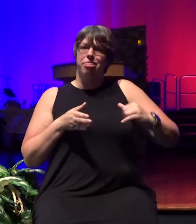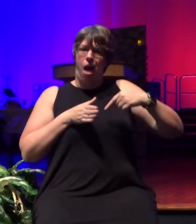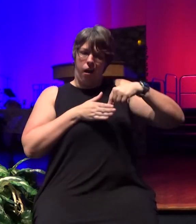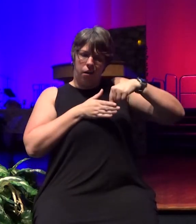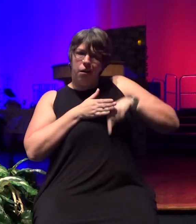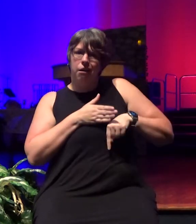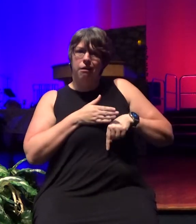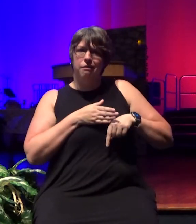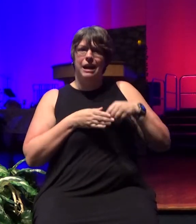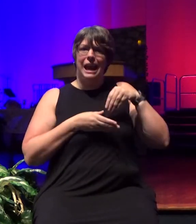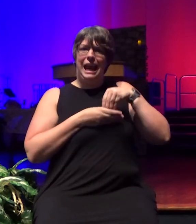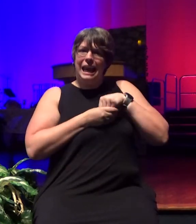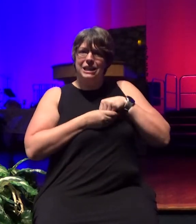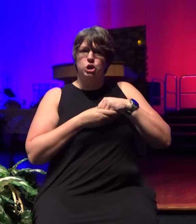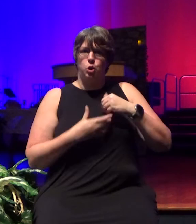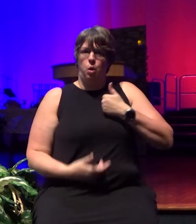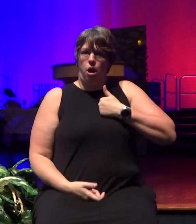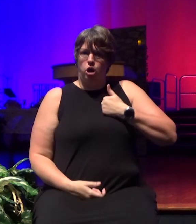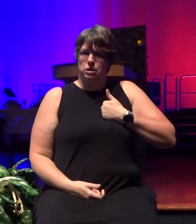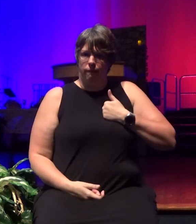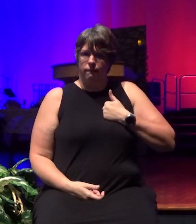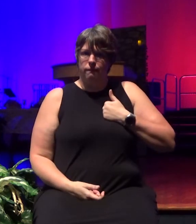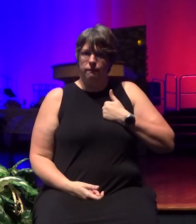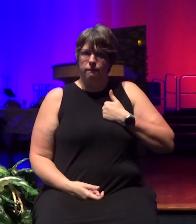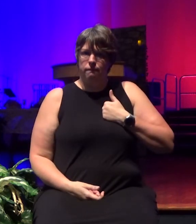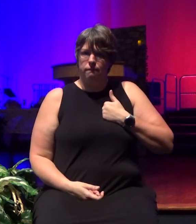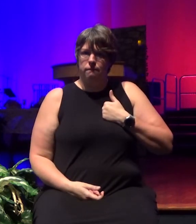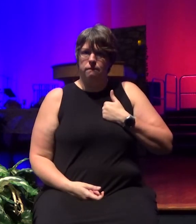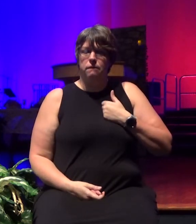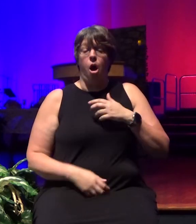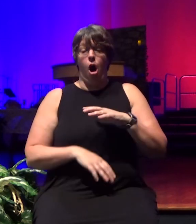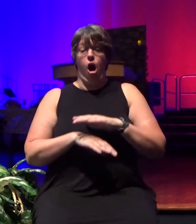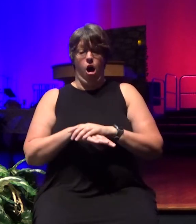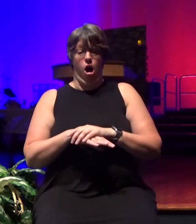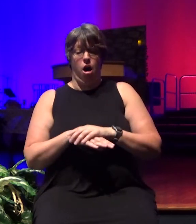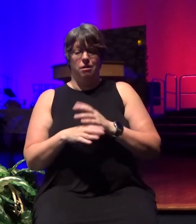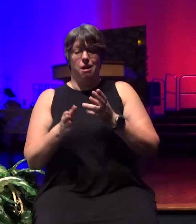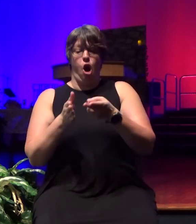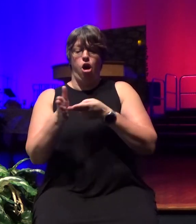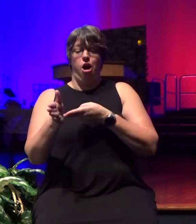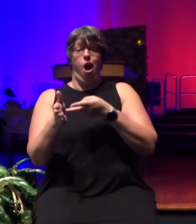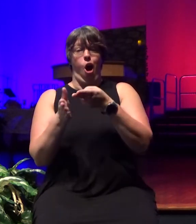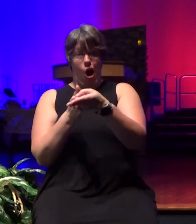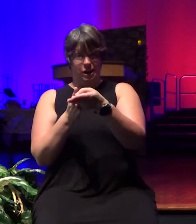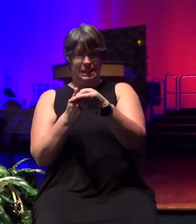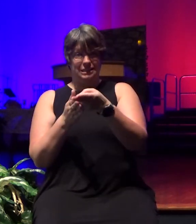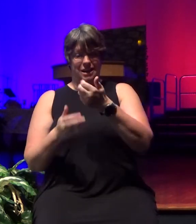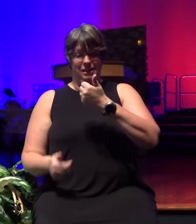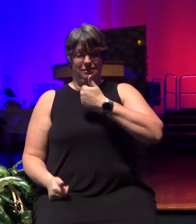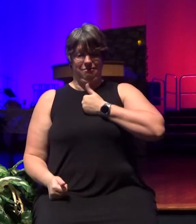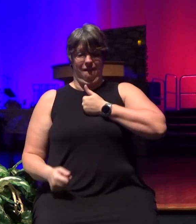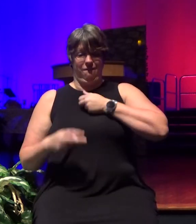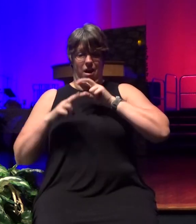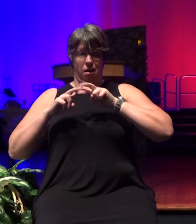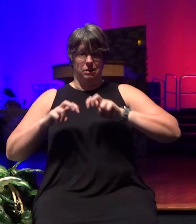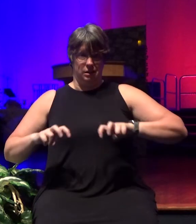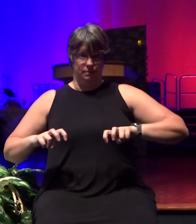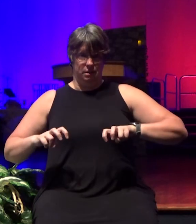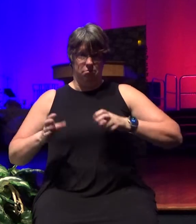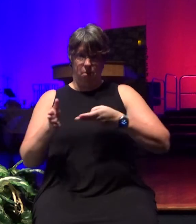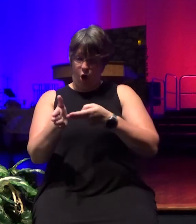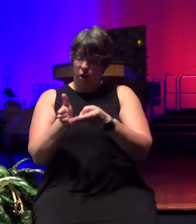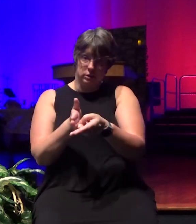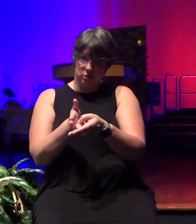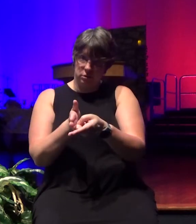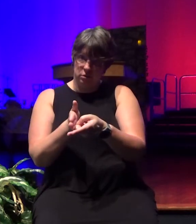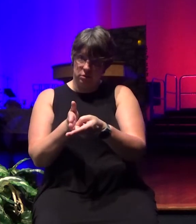Honest self-assessment, Dr. Holmes says, is the doorway to healing. To decide, maybe I could